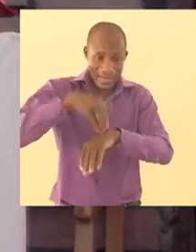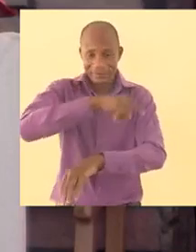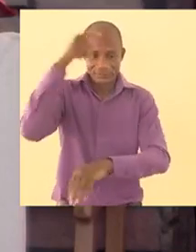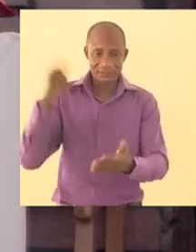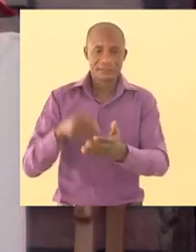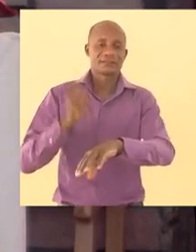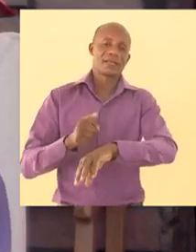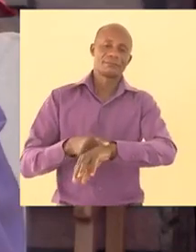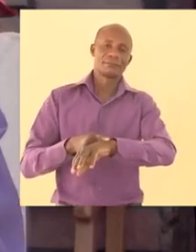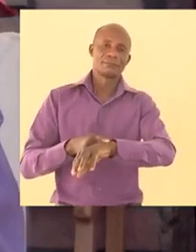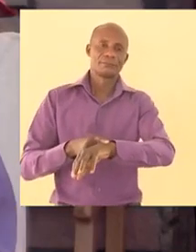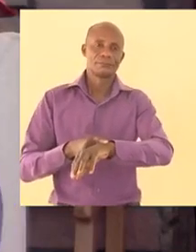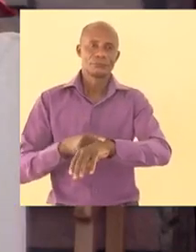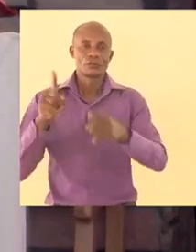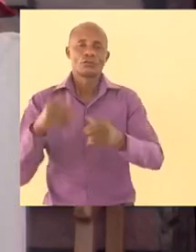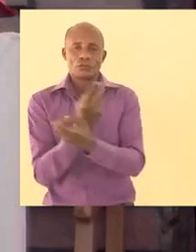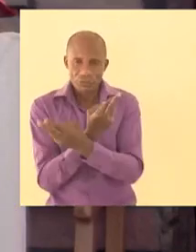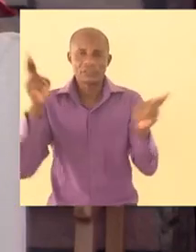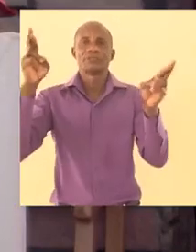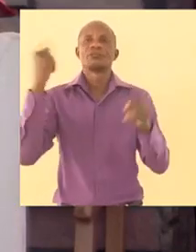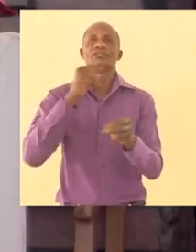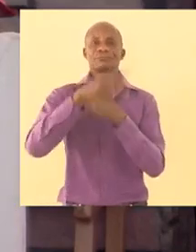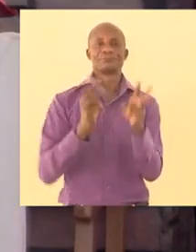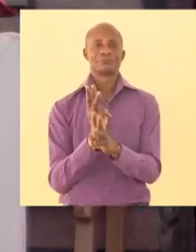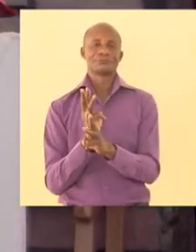century, God sent you into the world to redeem the world.